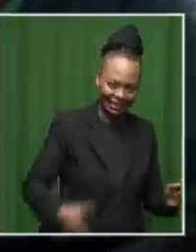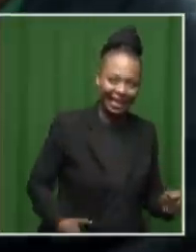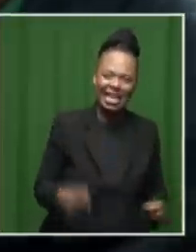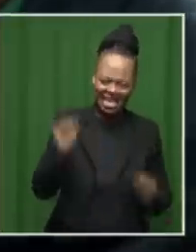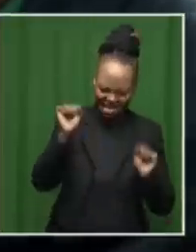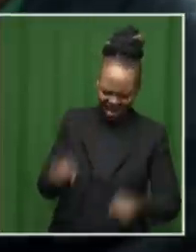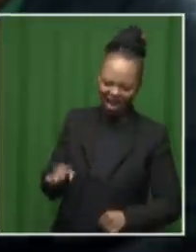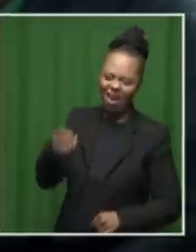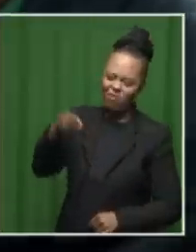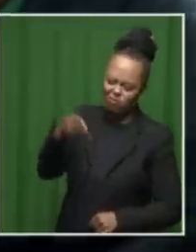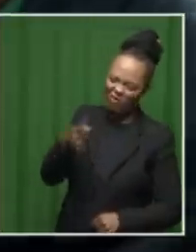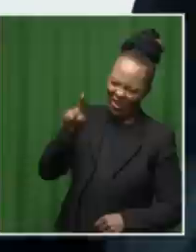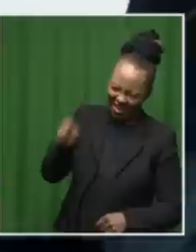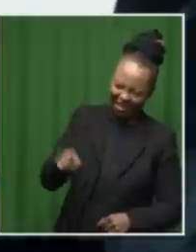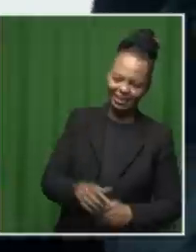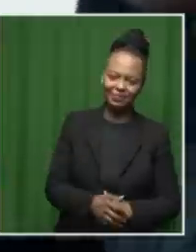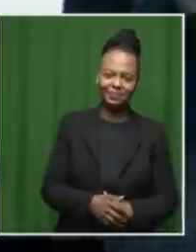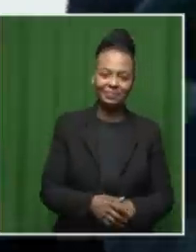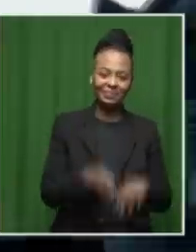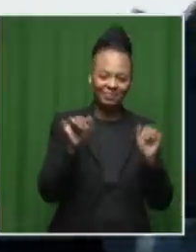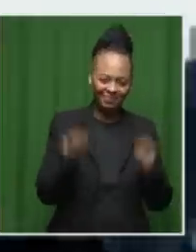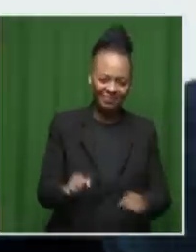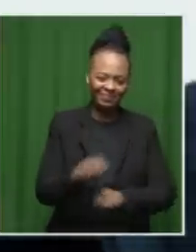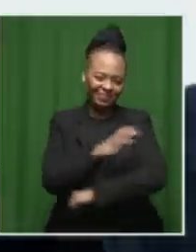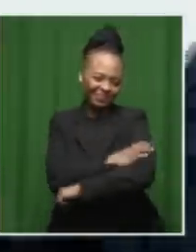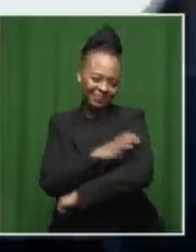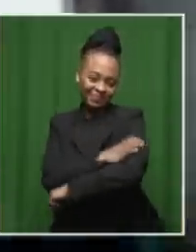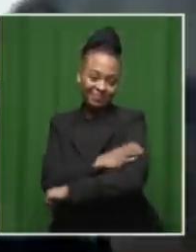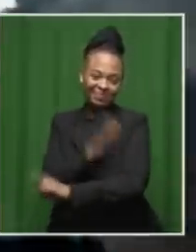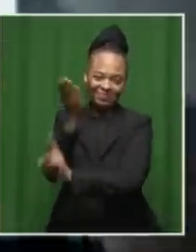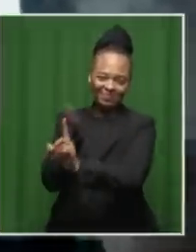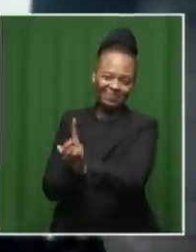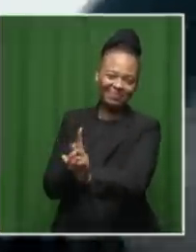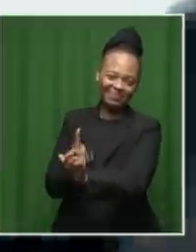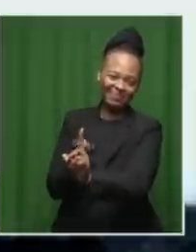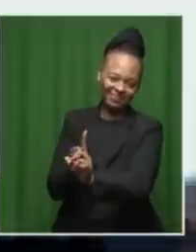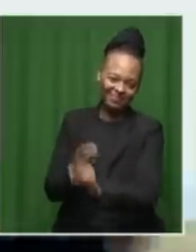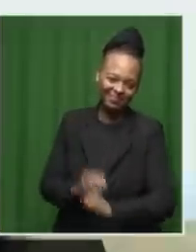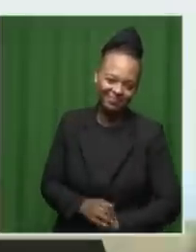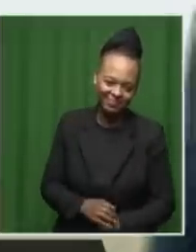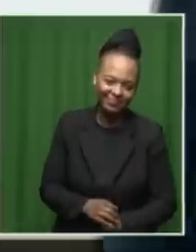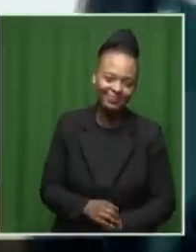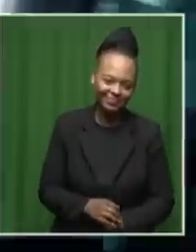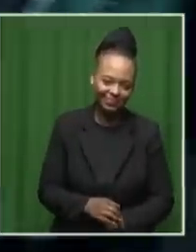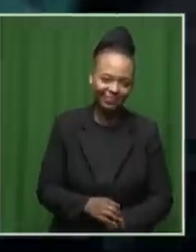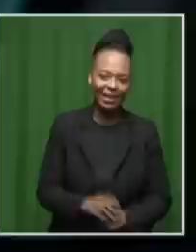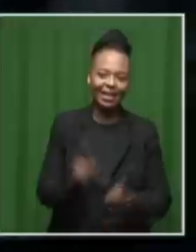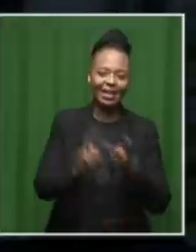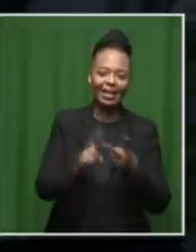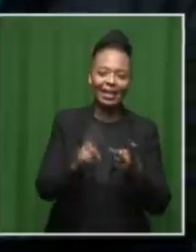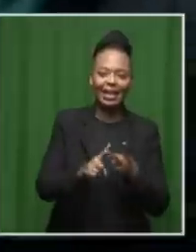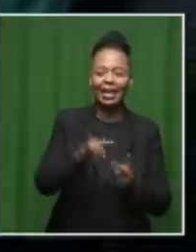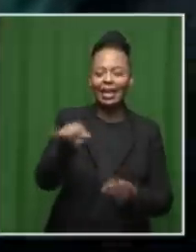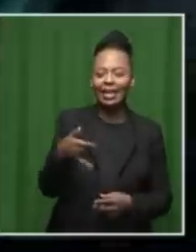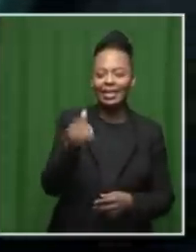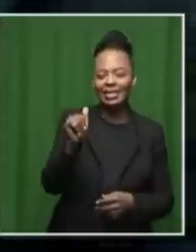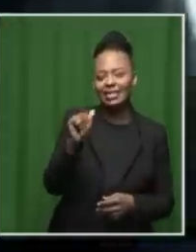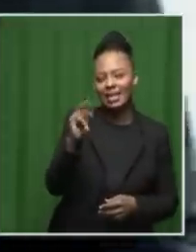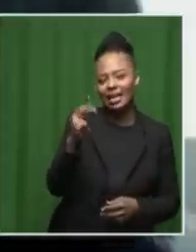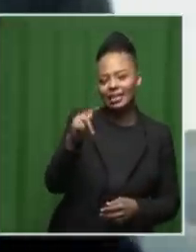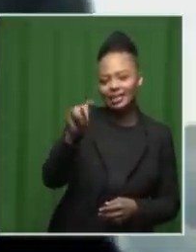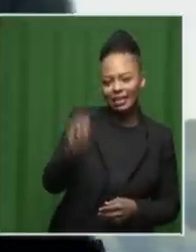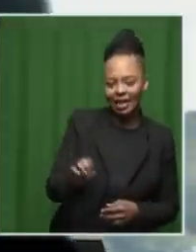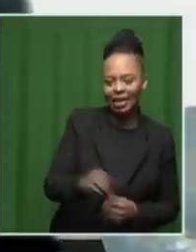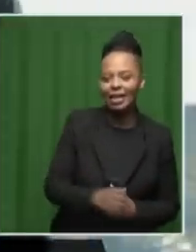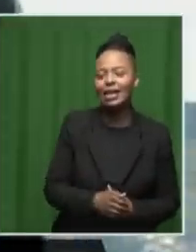Bongi Msomi. So as Bongi steps aside, I just want to pull Jante Stradom in. And Jante, I must say, I was